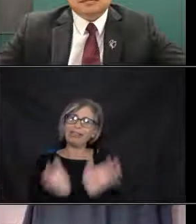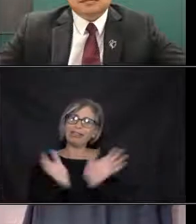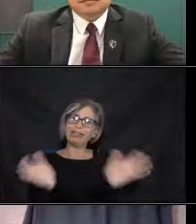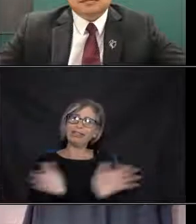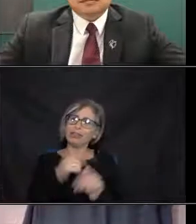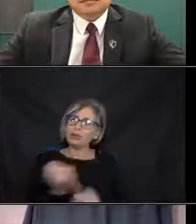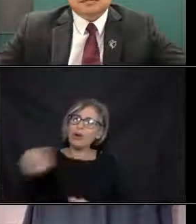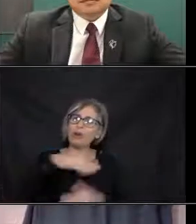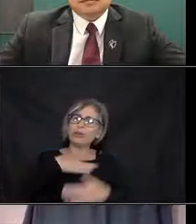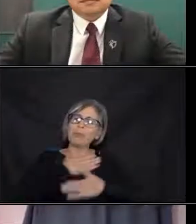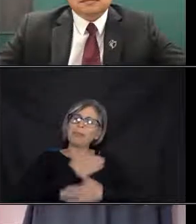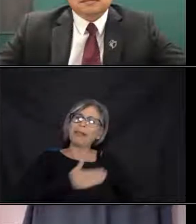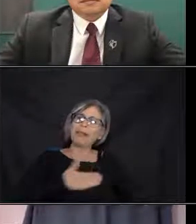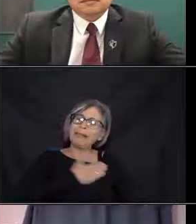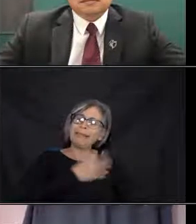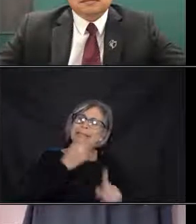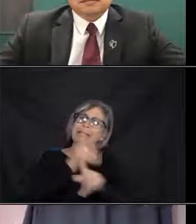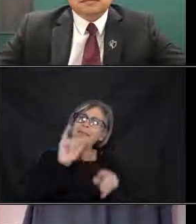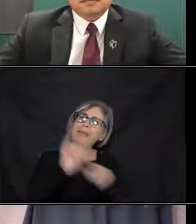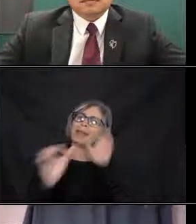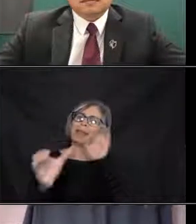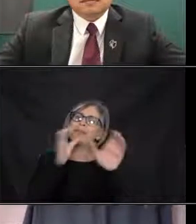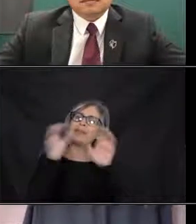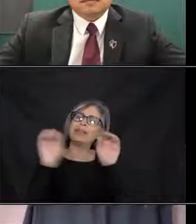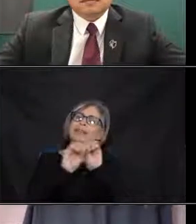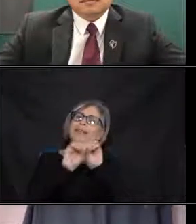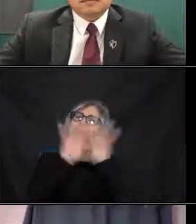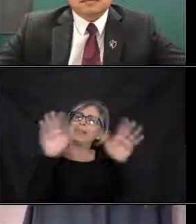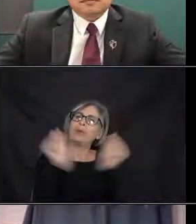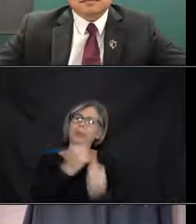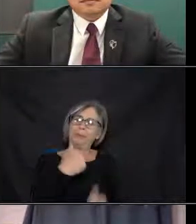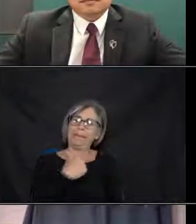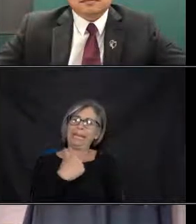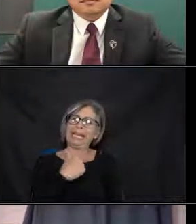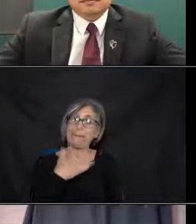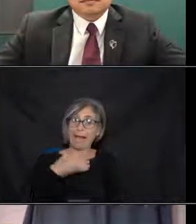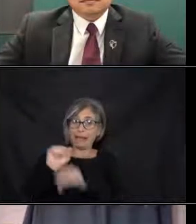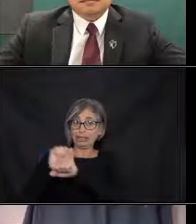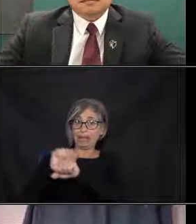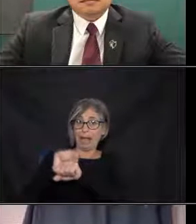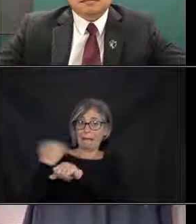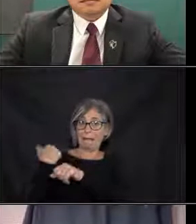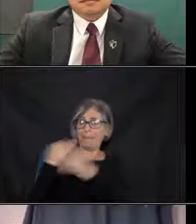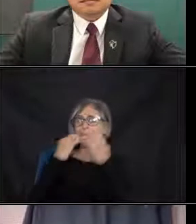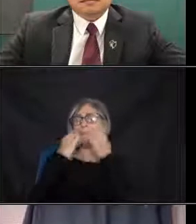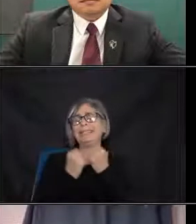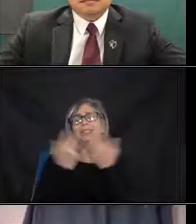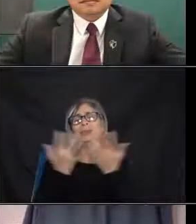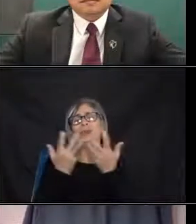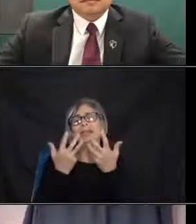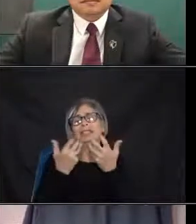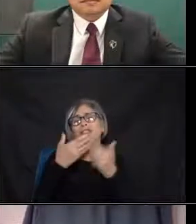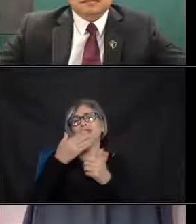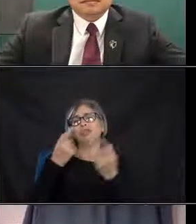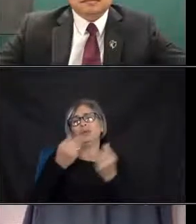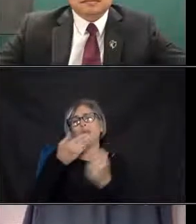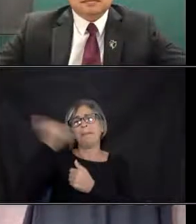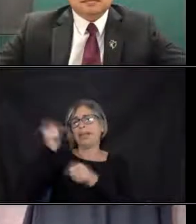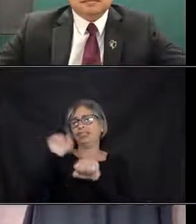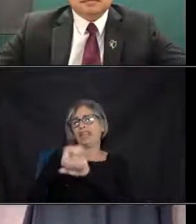please keep that communication open with me, because my job and my passion is to do the best absolute job I